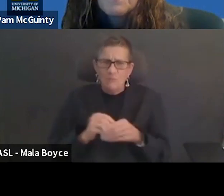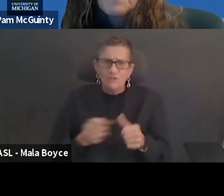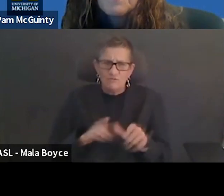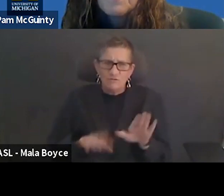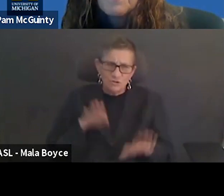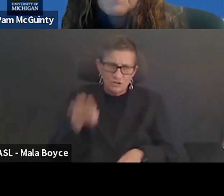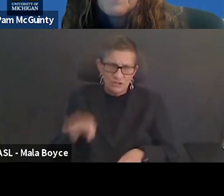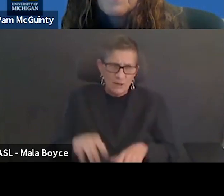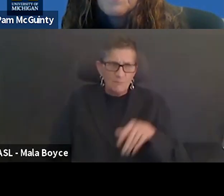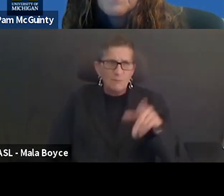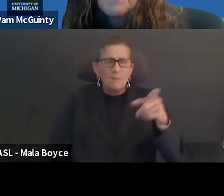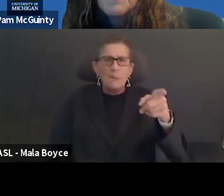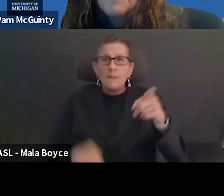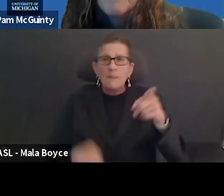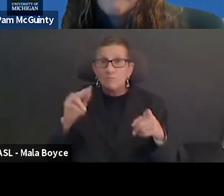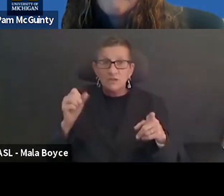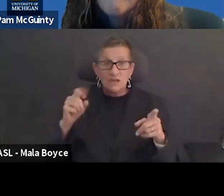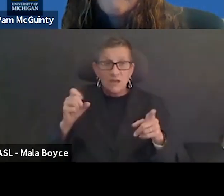Thank you. And Natasha?